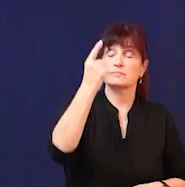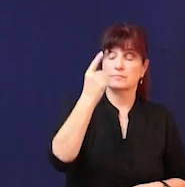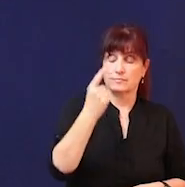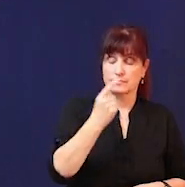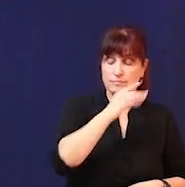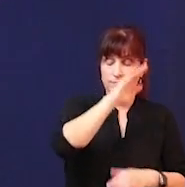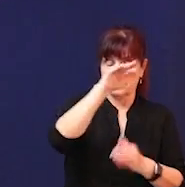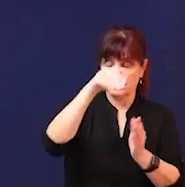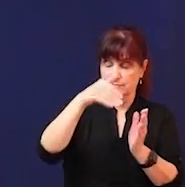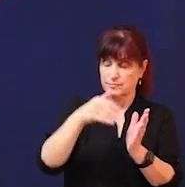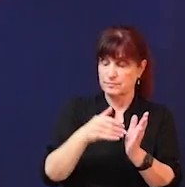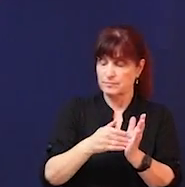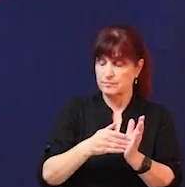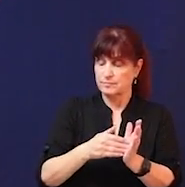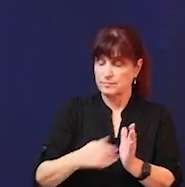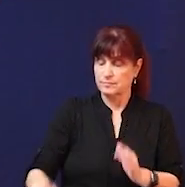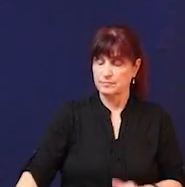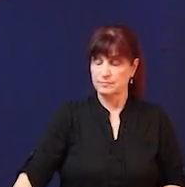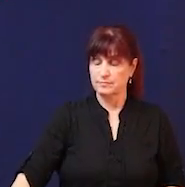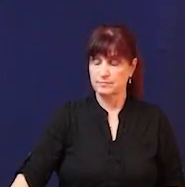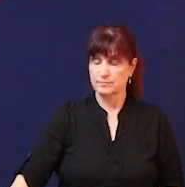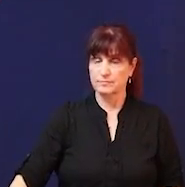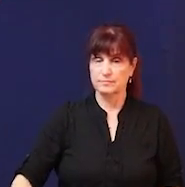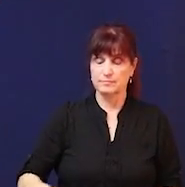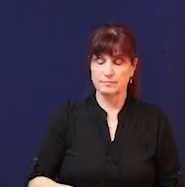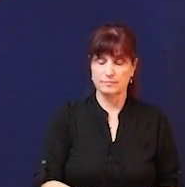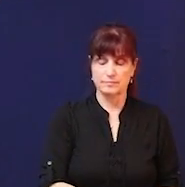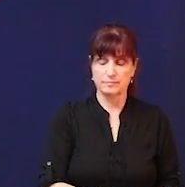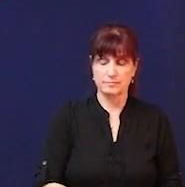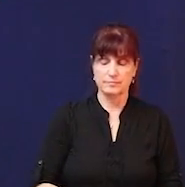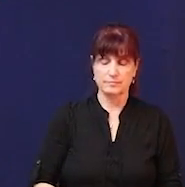until you come